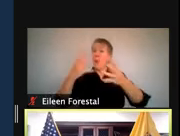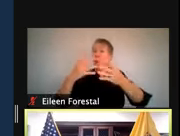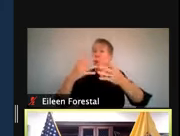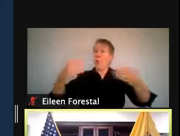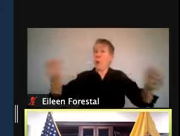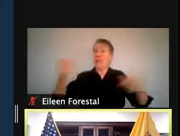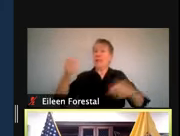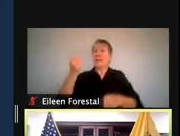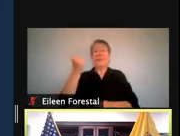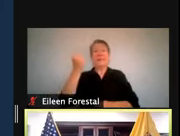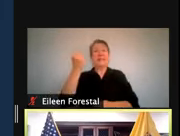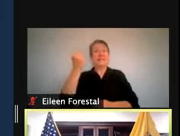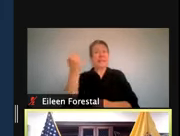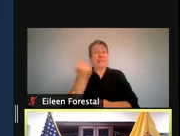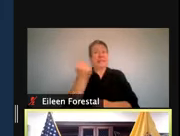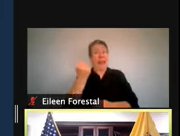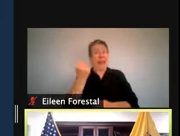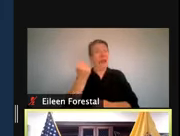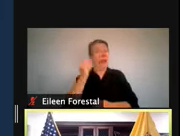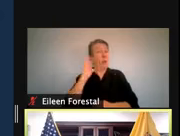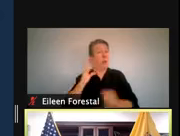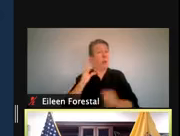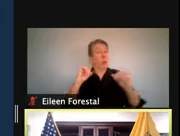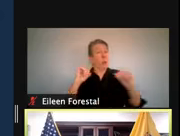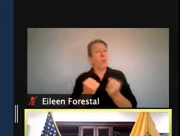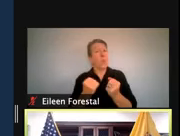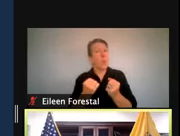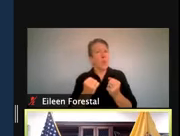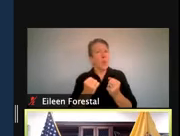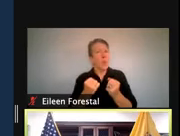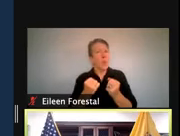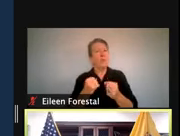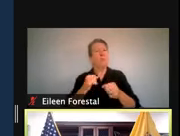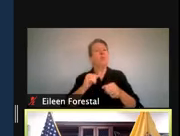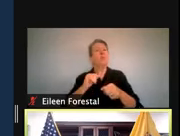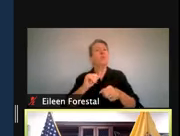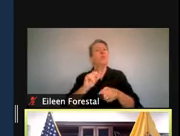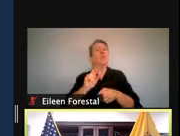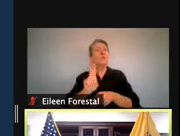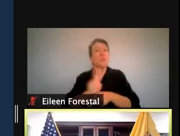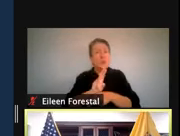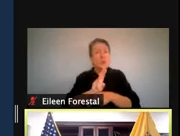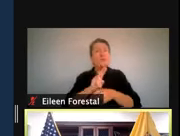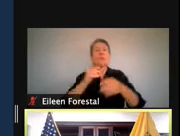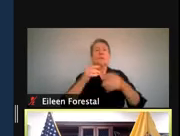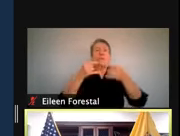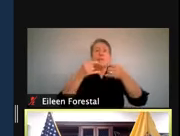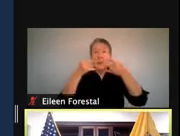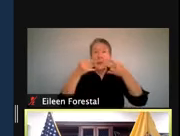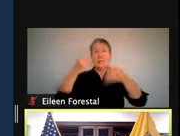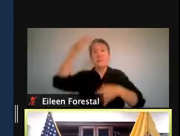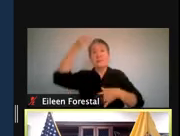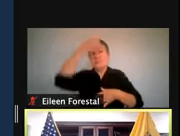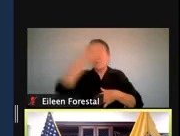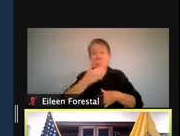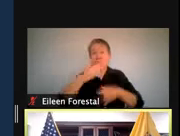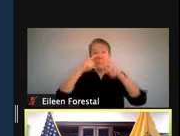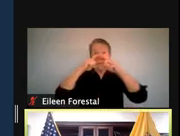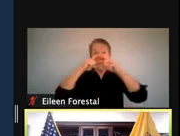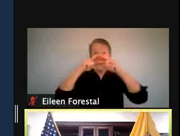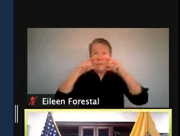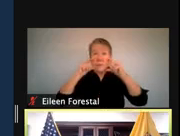31st. So as a first reminder, while we encourage everyone to wear a mask that covers both nose and mouth, a costume mask does not